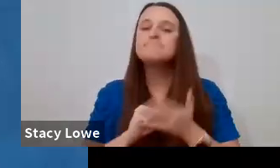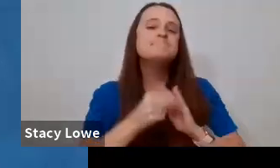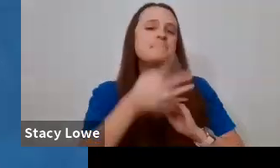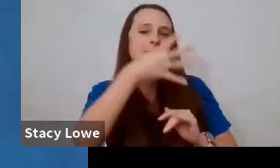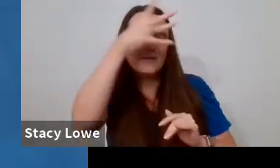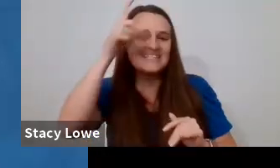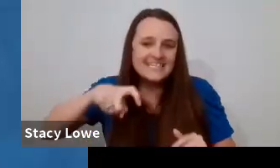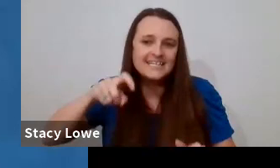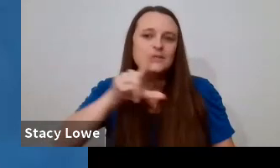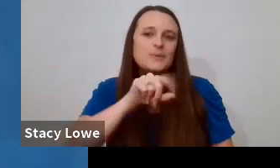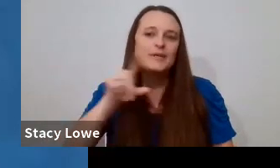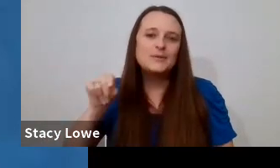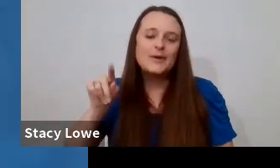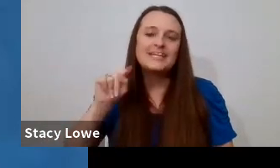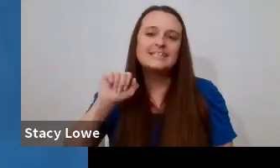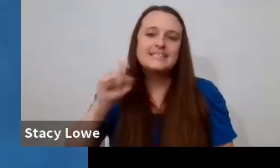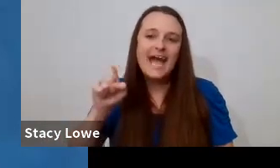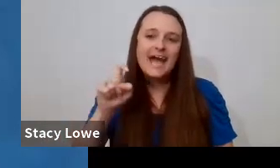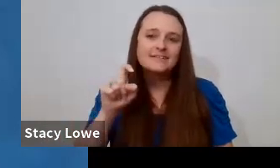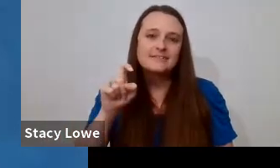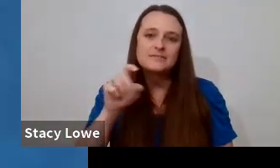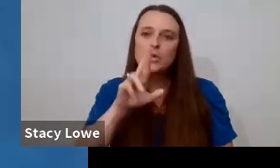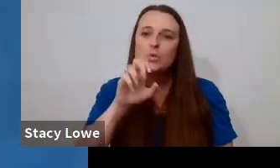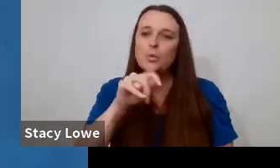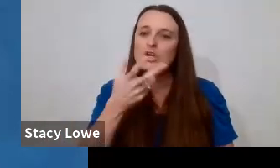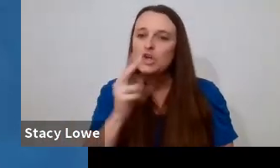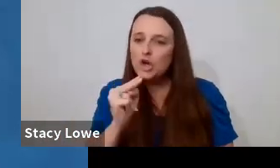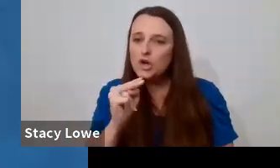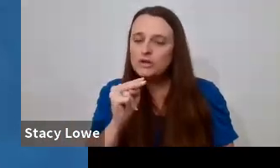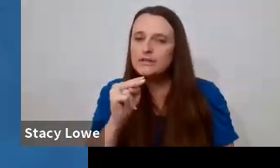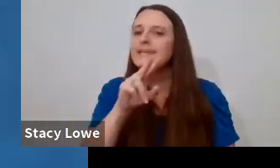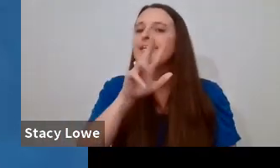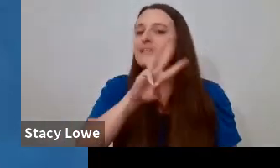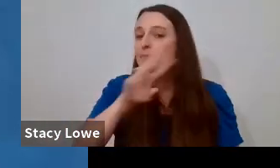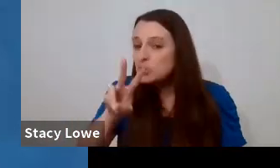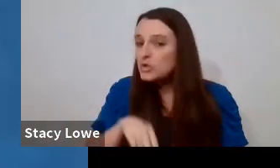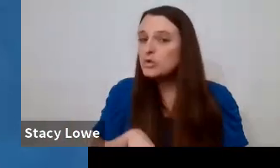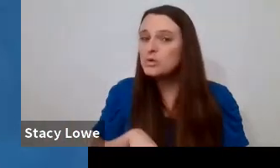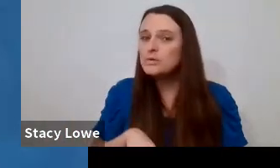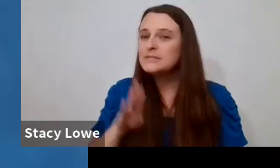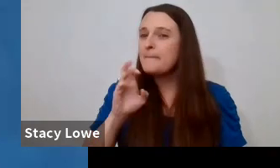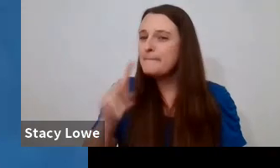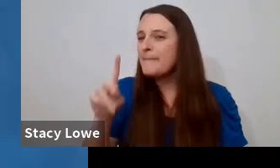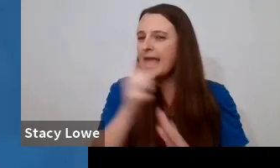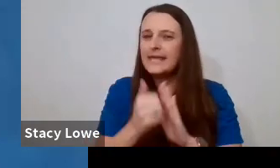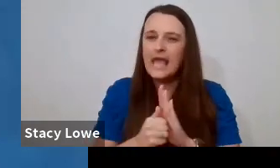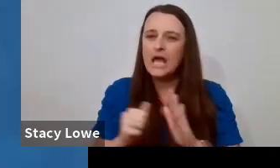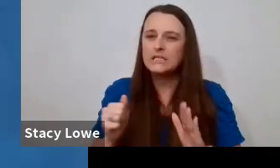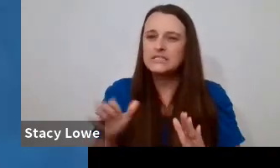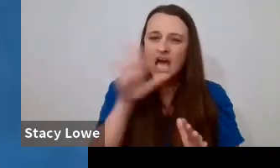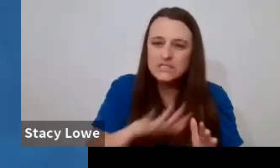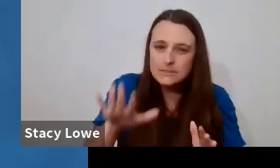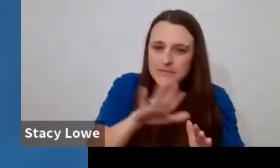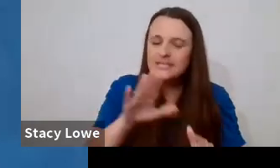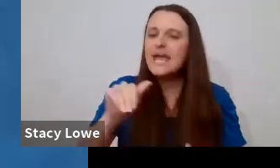tax return, 2020 W-2s, as well as bank account estimates and asset estimates